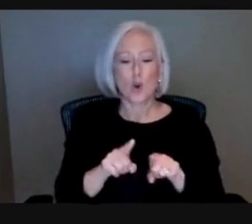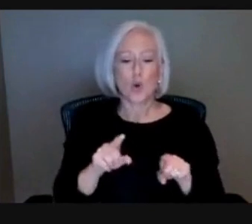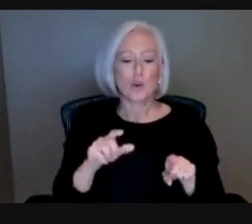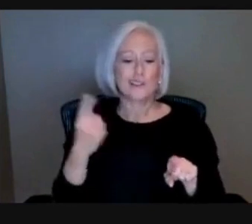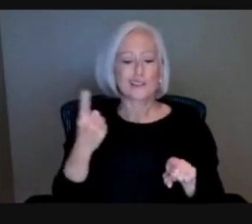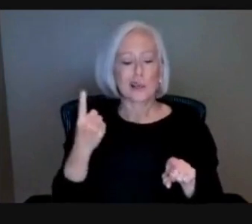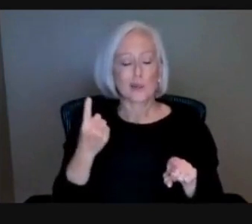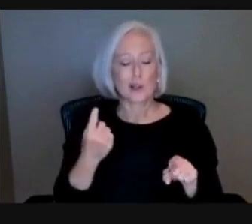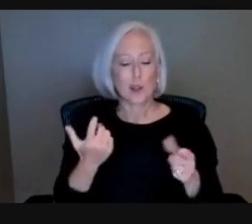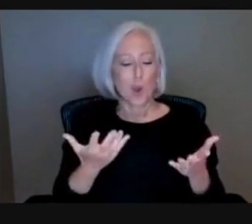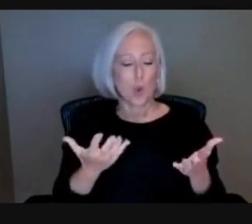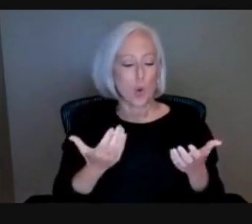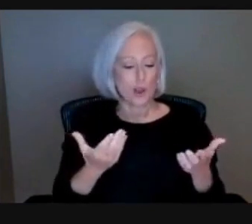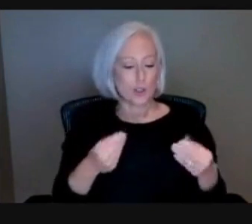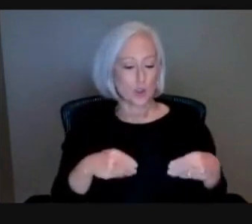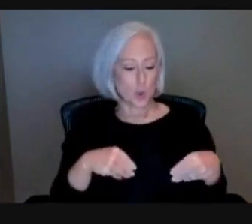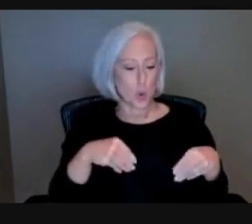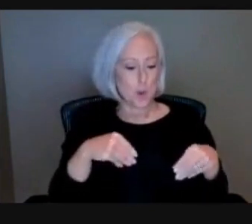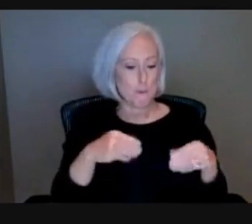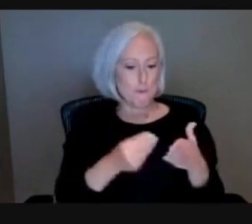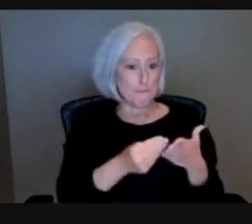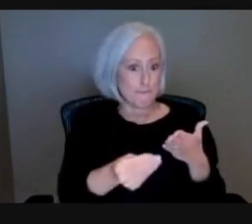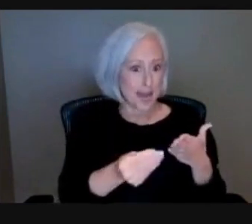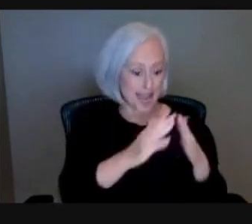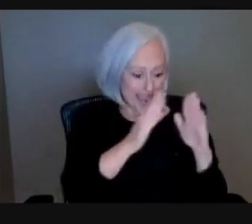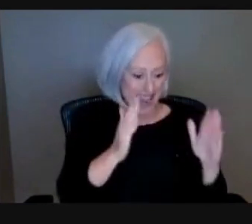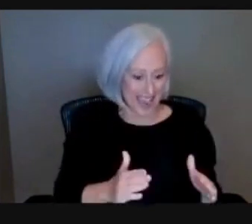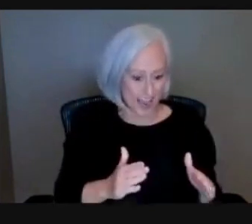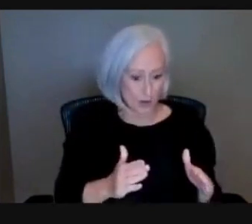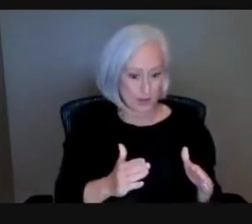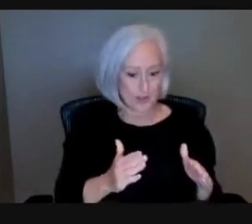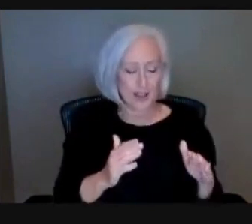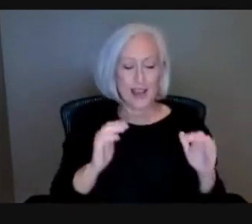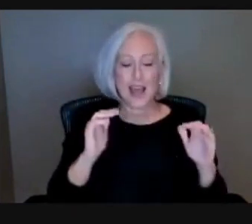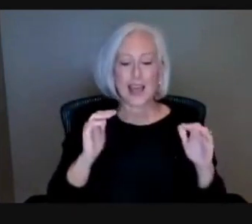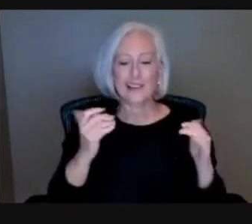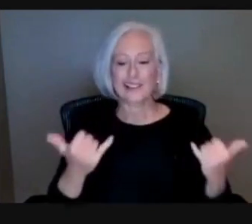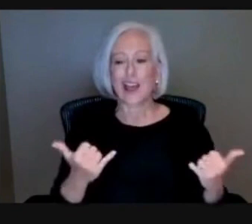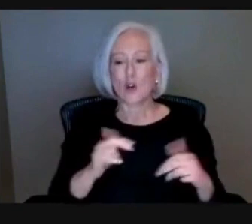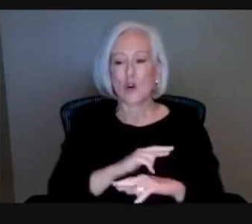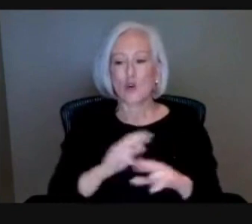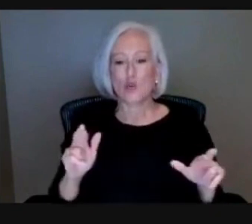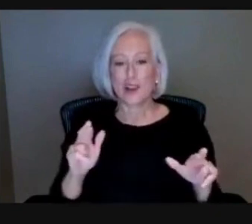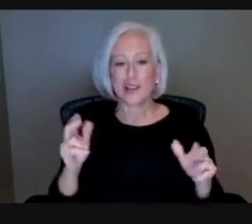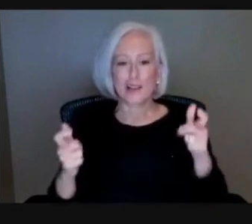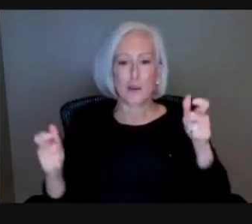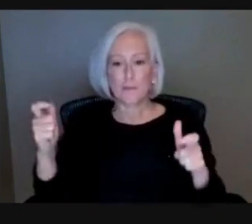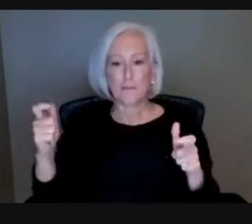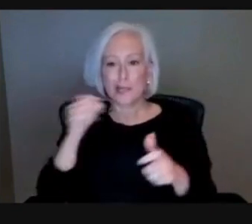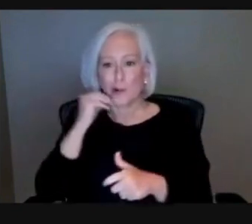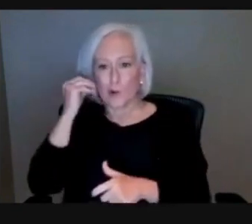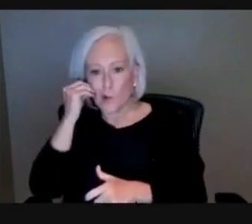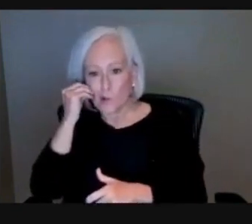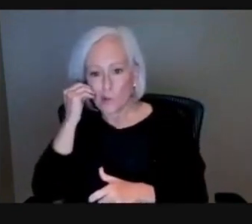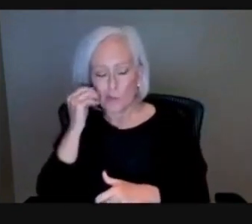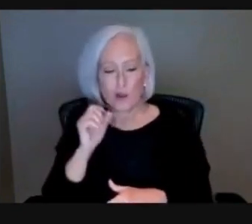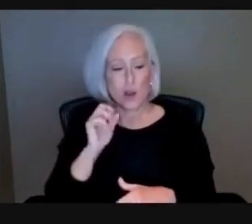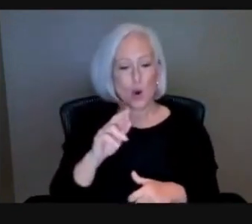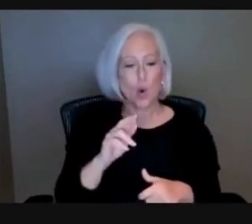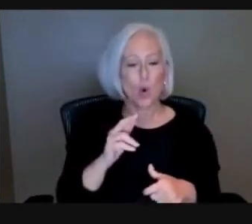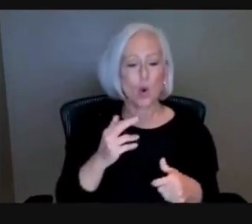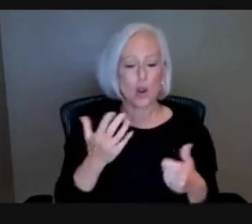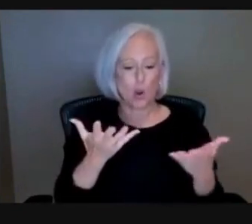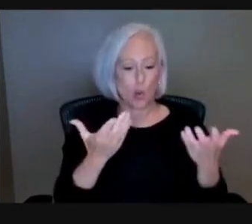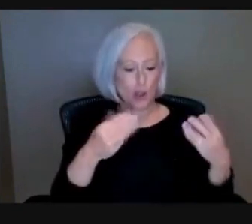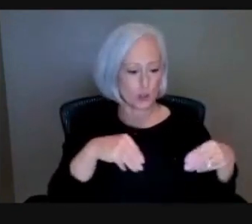or a move-down buyer. Let's say you bought a condominium a few years ago and you're ready to move into a single-family residence. You can sell that